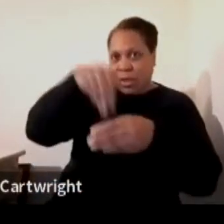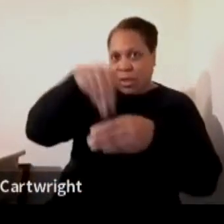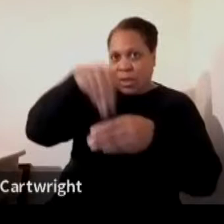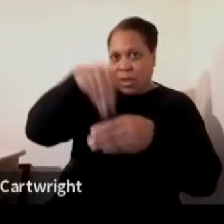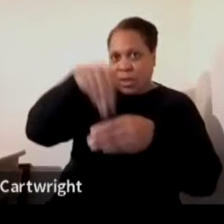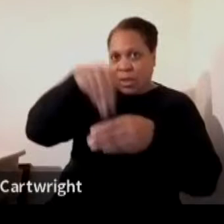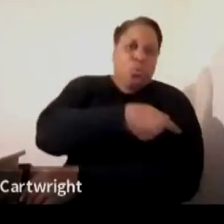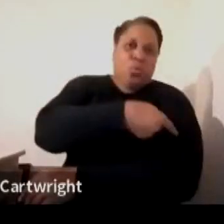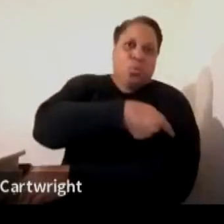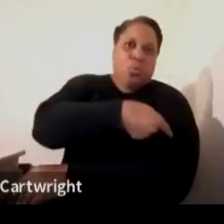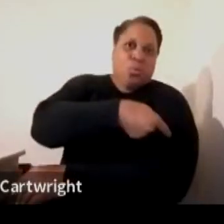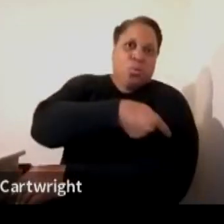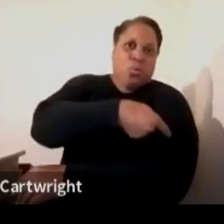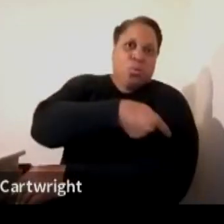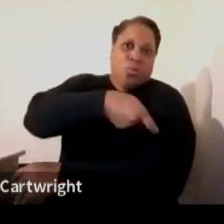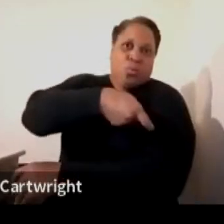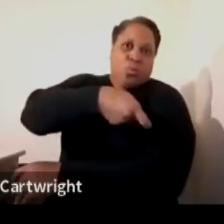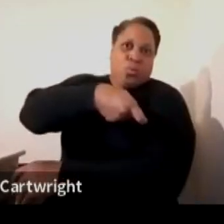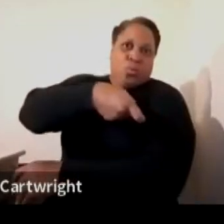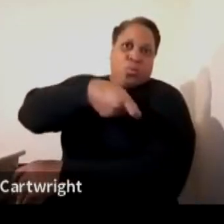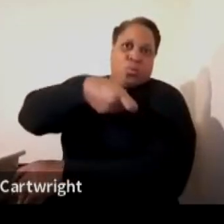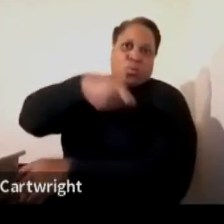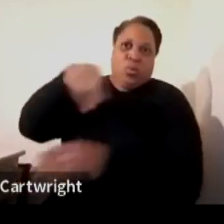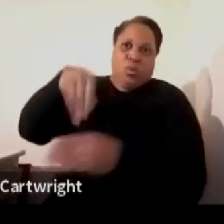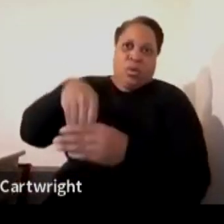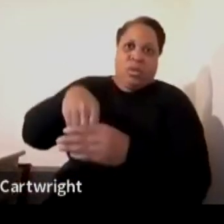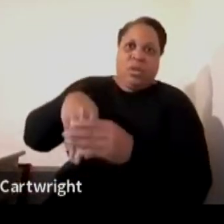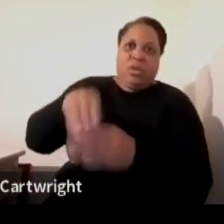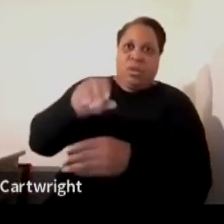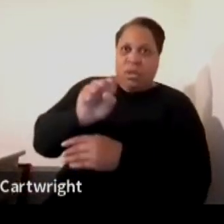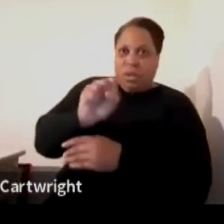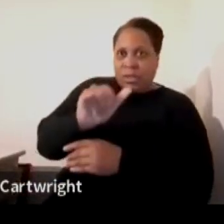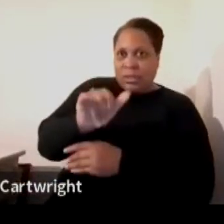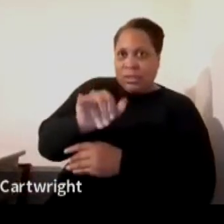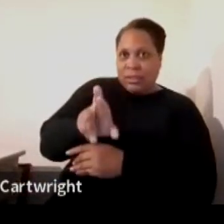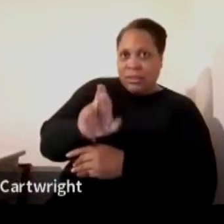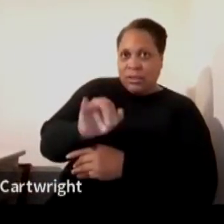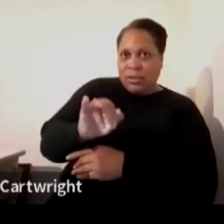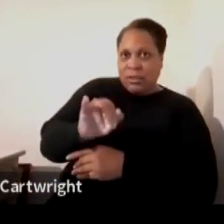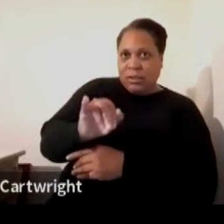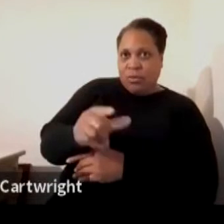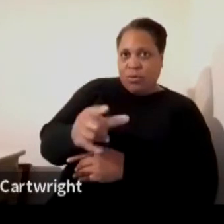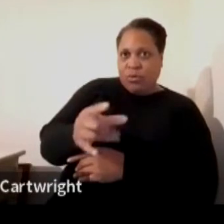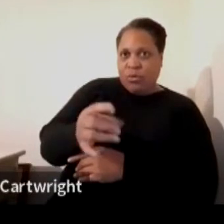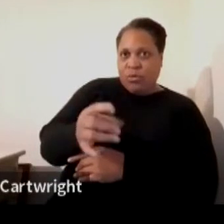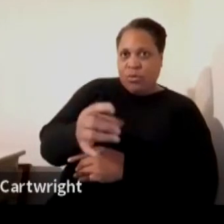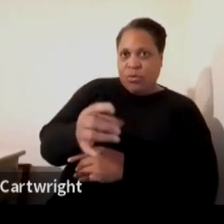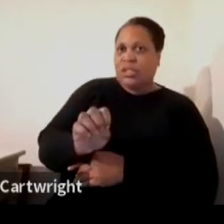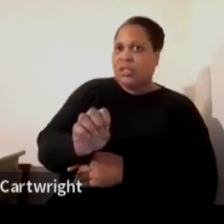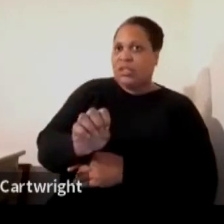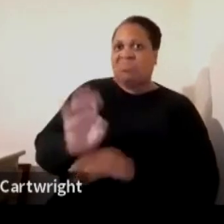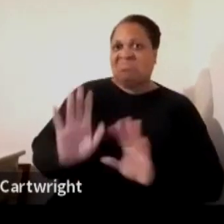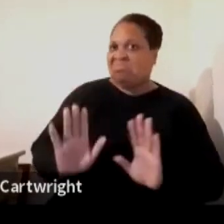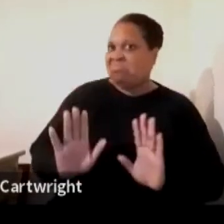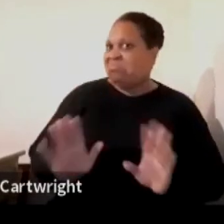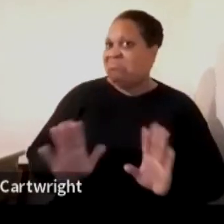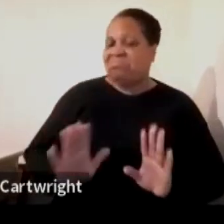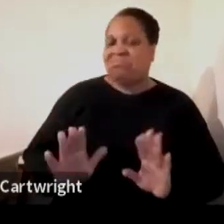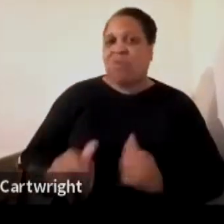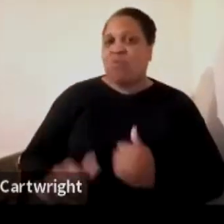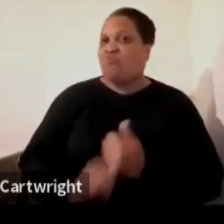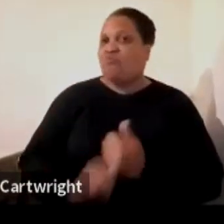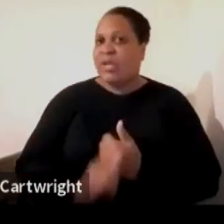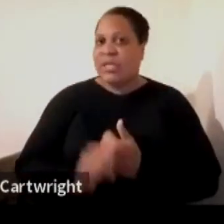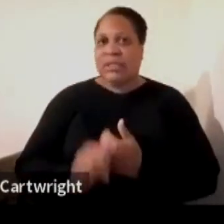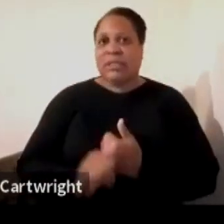the needle into the body of the syringe, and that no longer is a risk